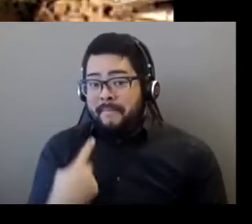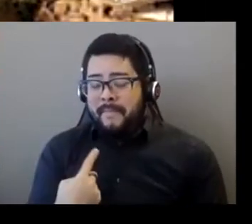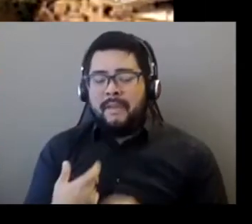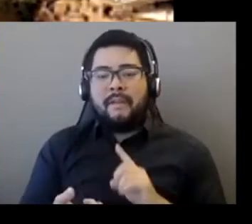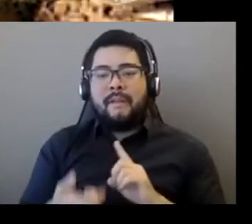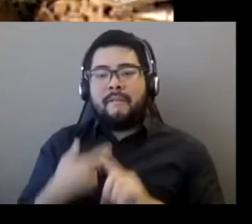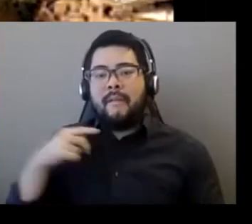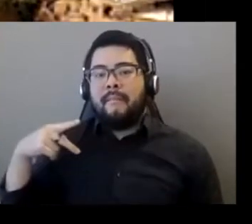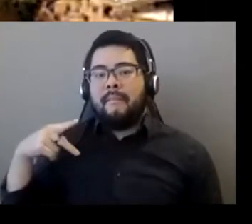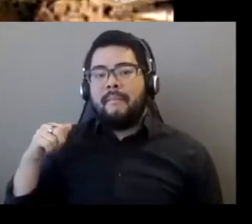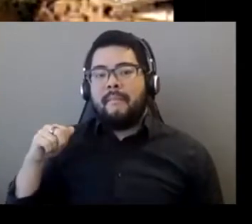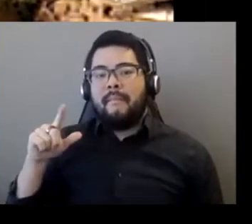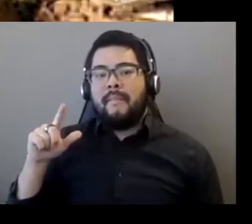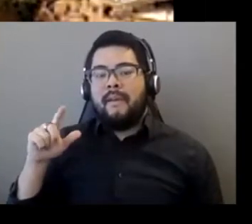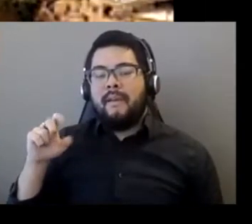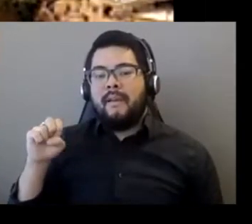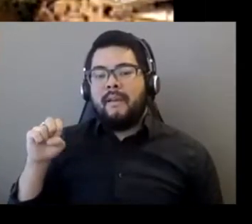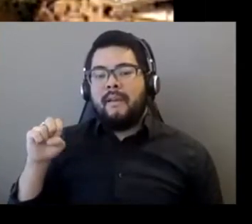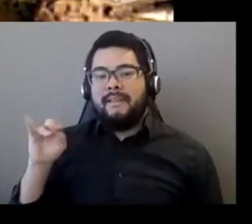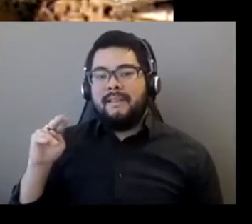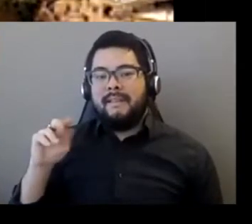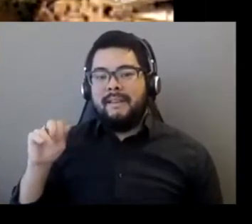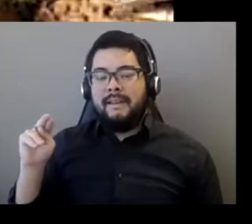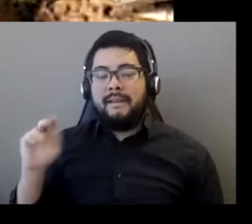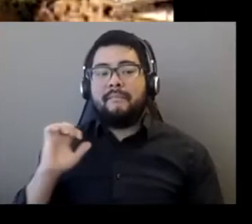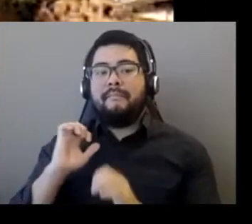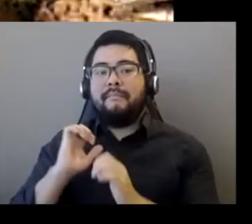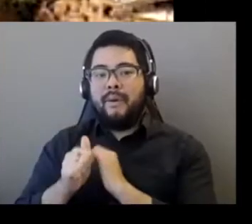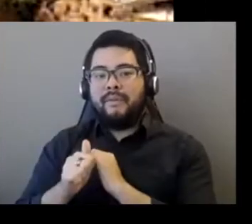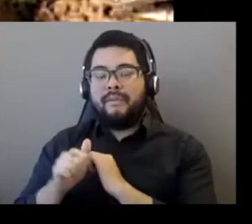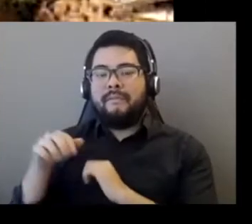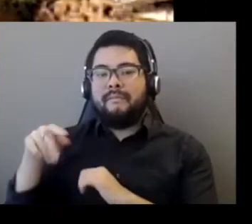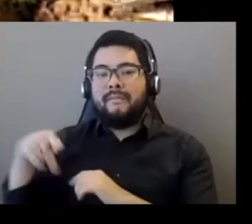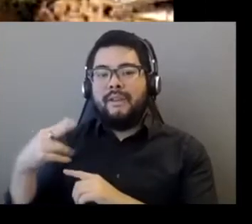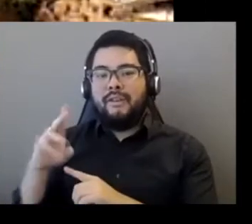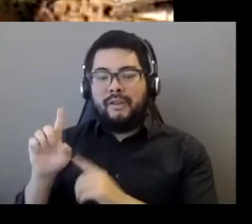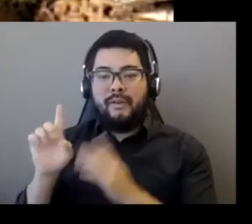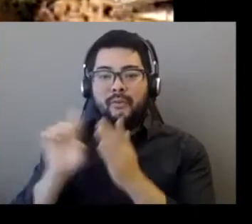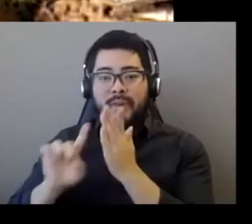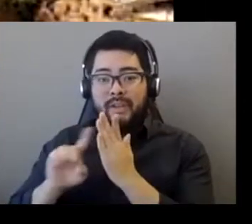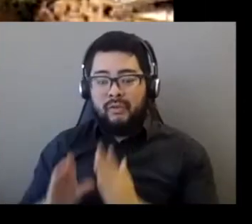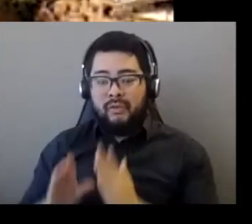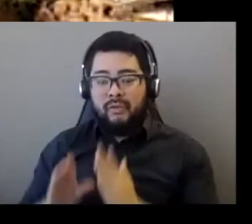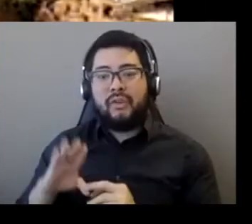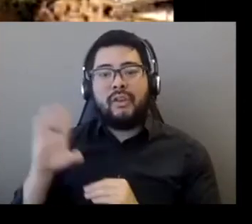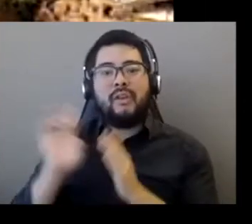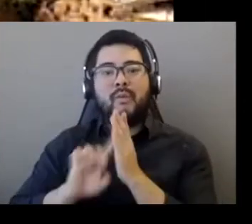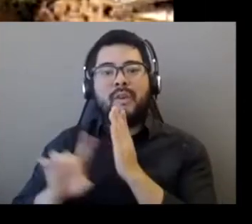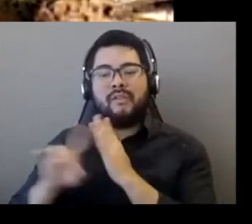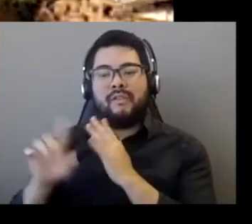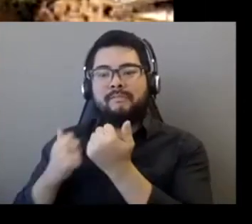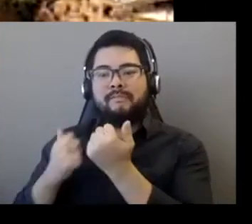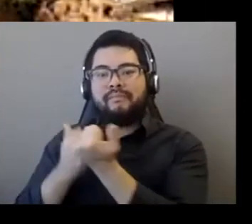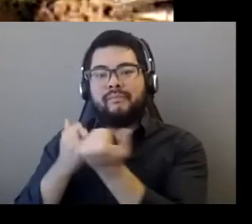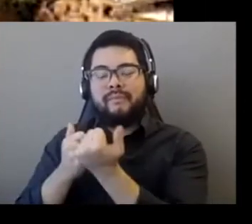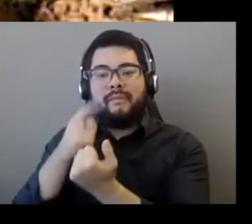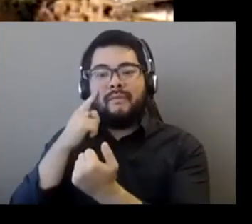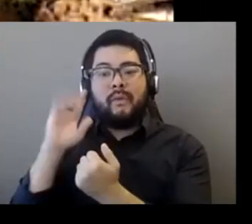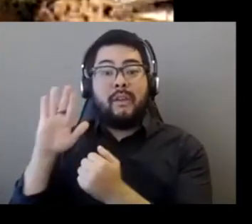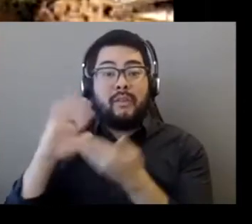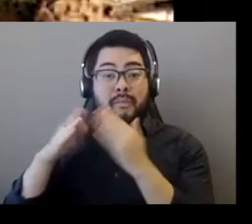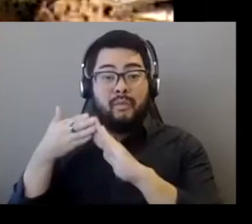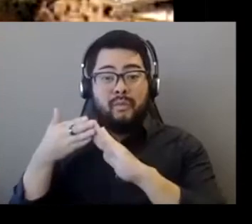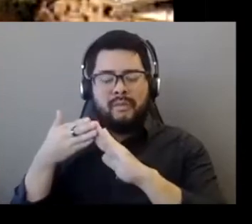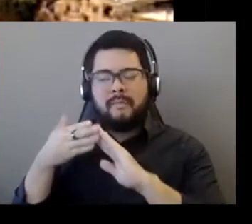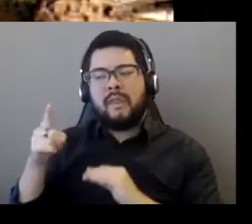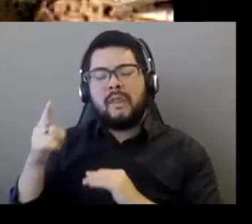a Palestinian postdoctoral researcher who is using their research in the aid of their community. And they